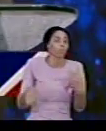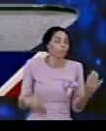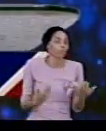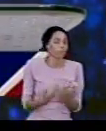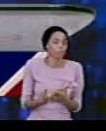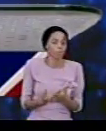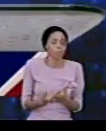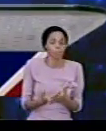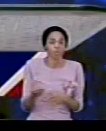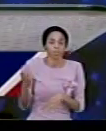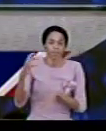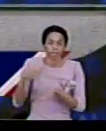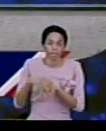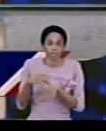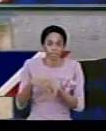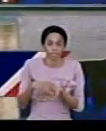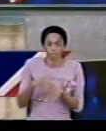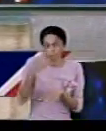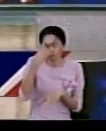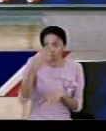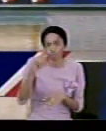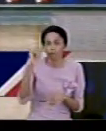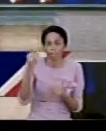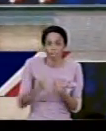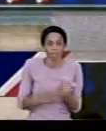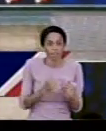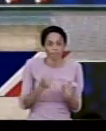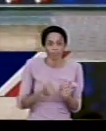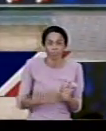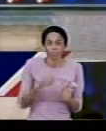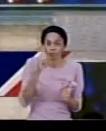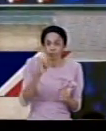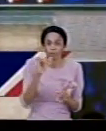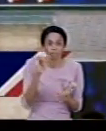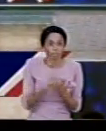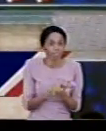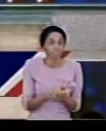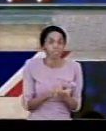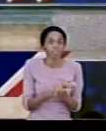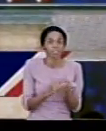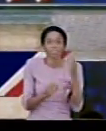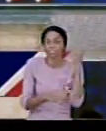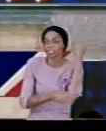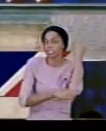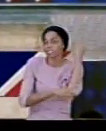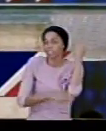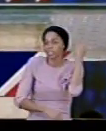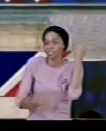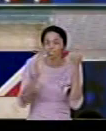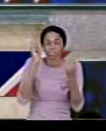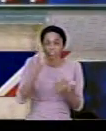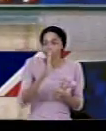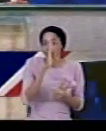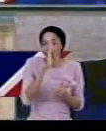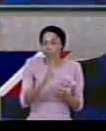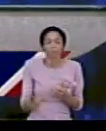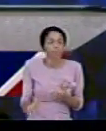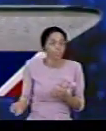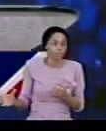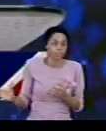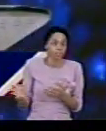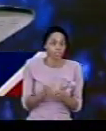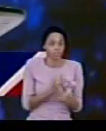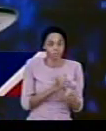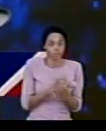For everyone that stealeth shall be cut off as on this